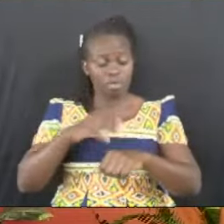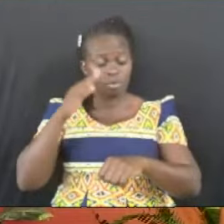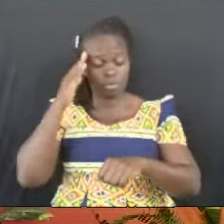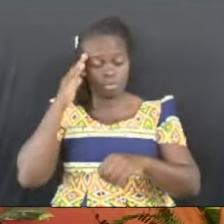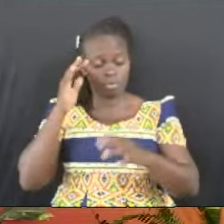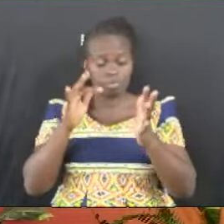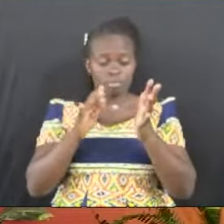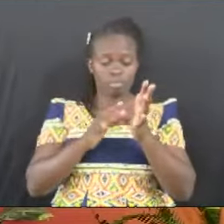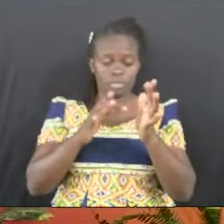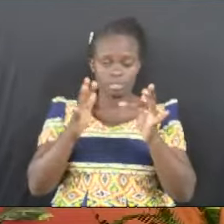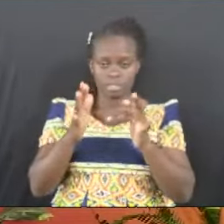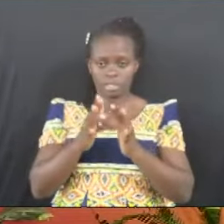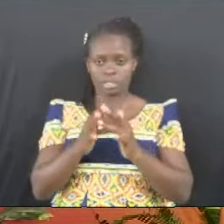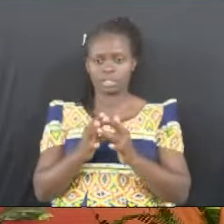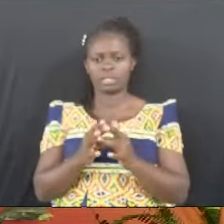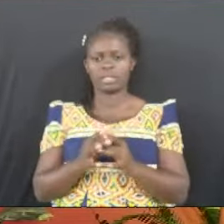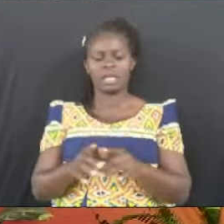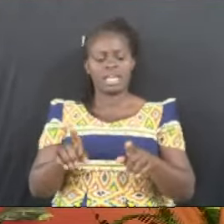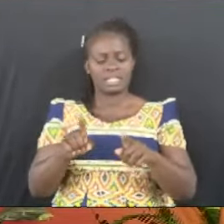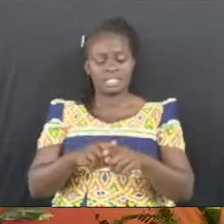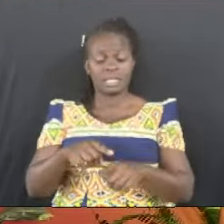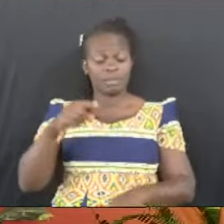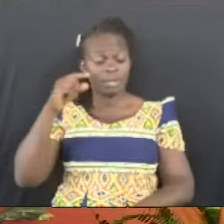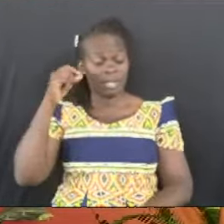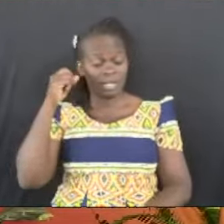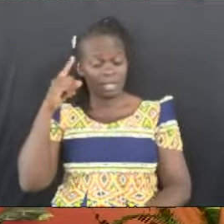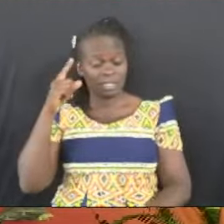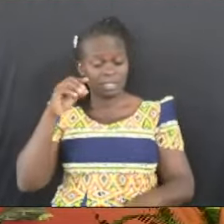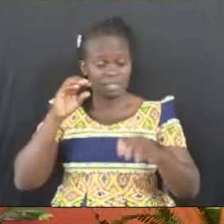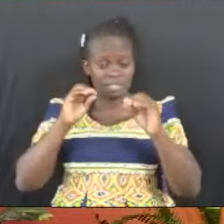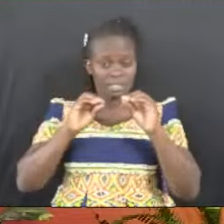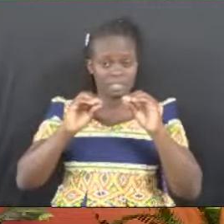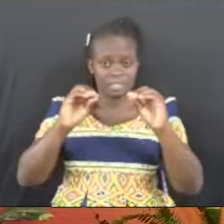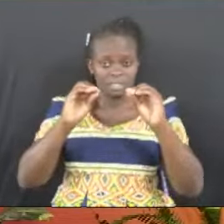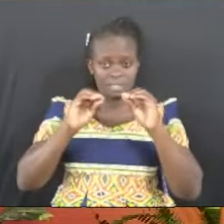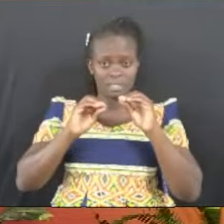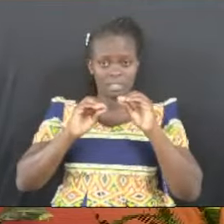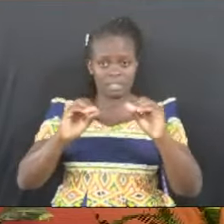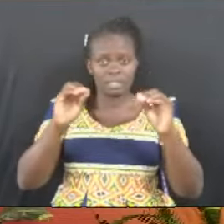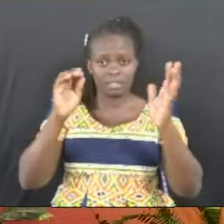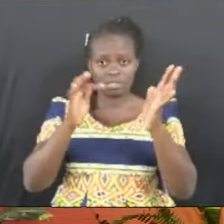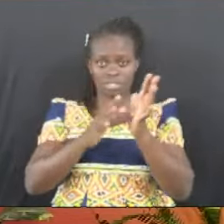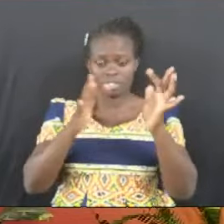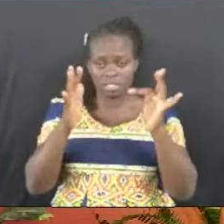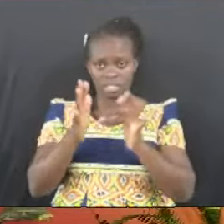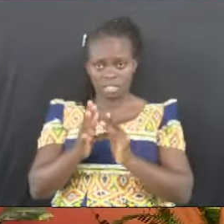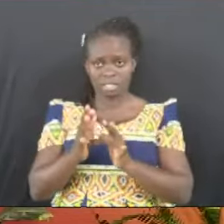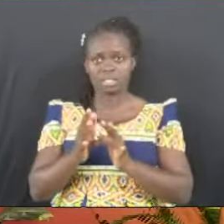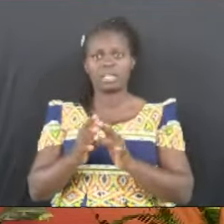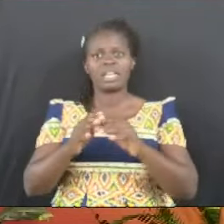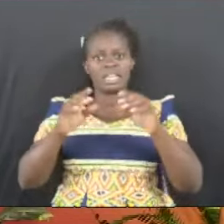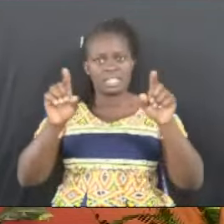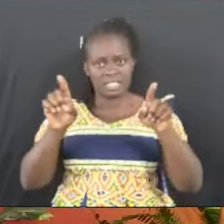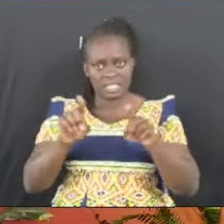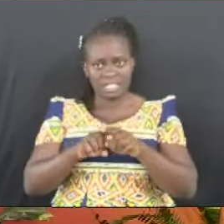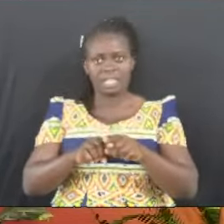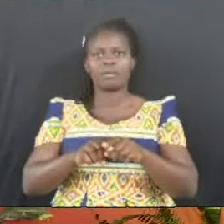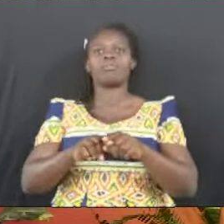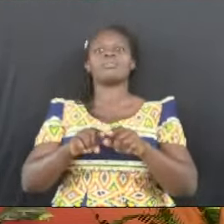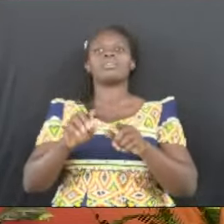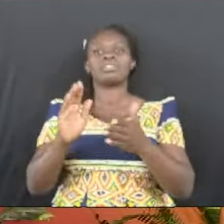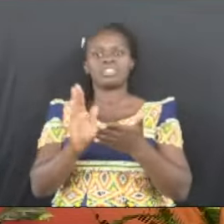to understand his teaching and to exemplify his teaching in our daily